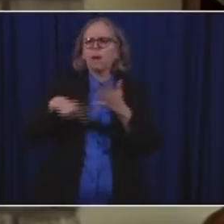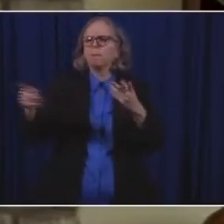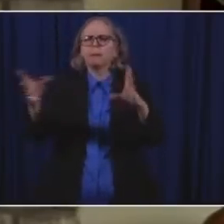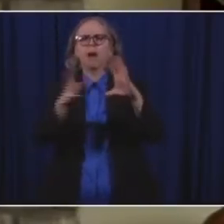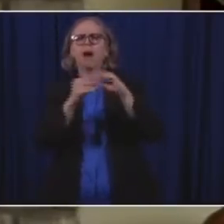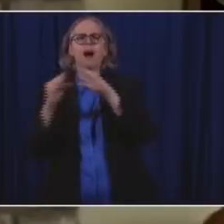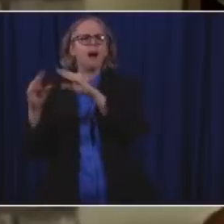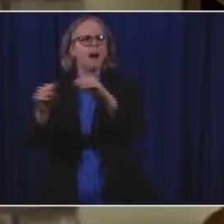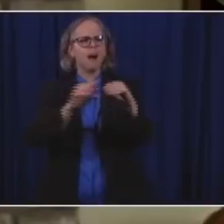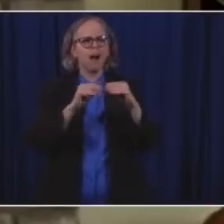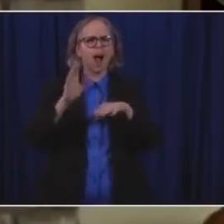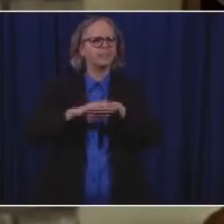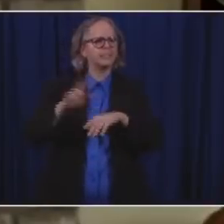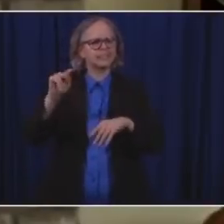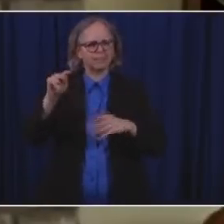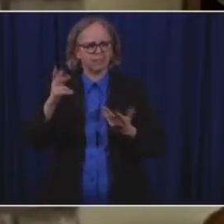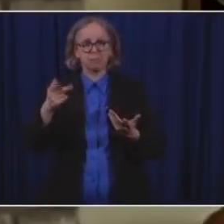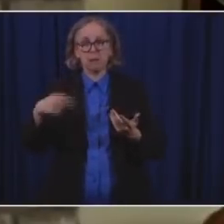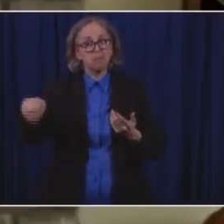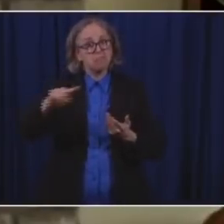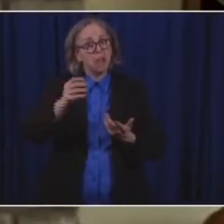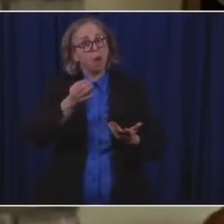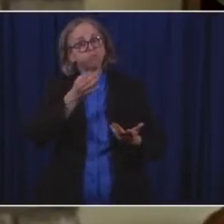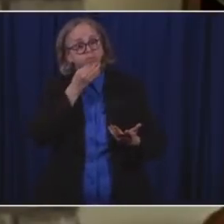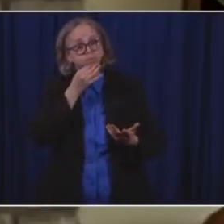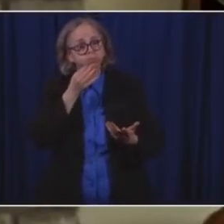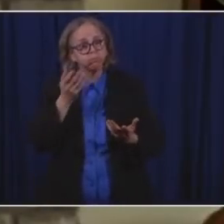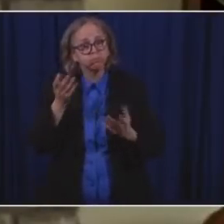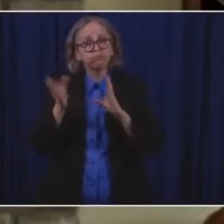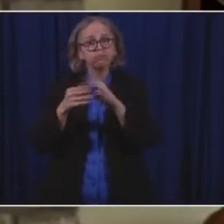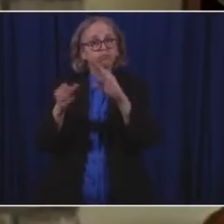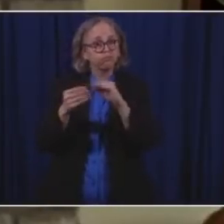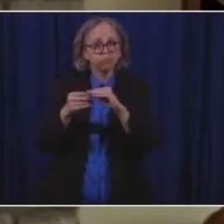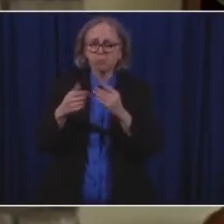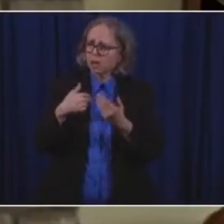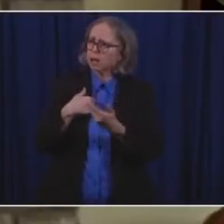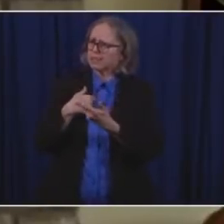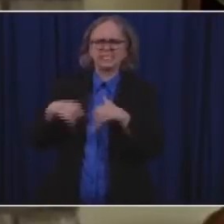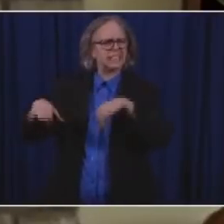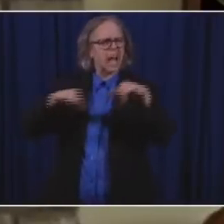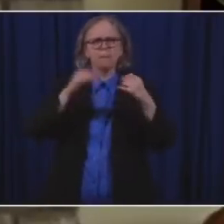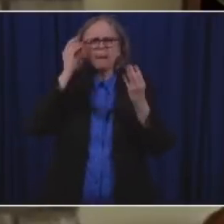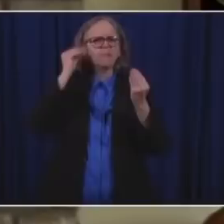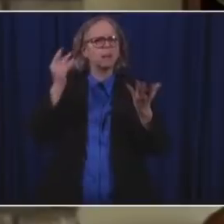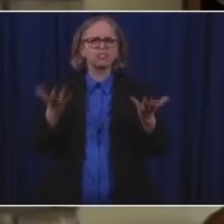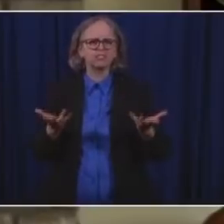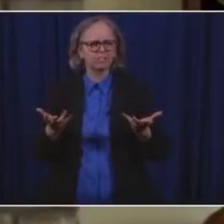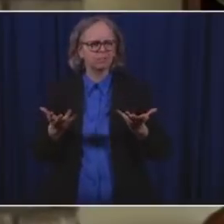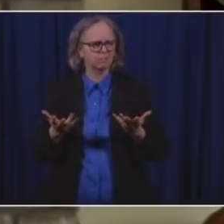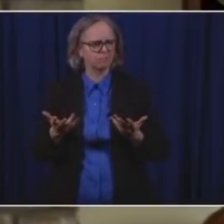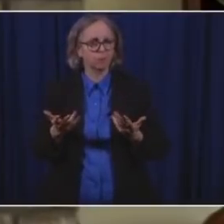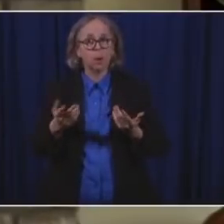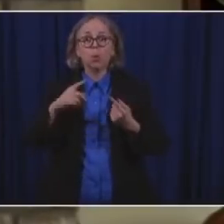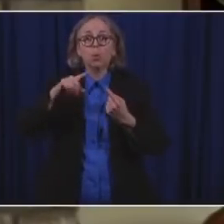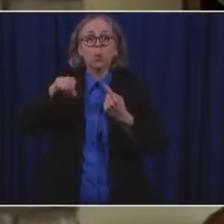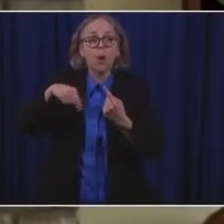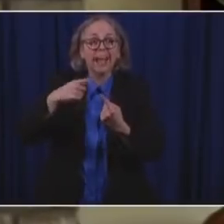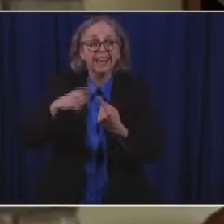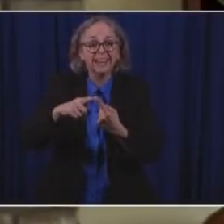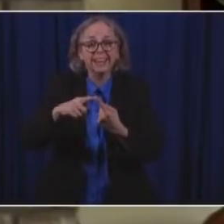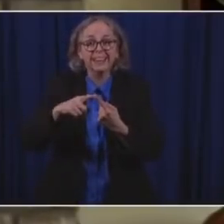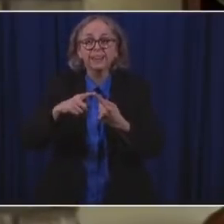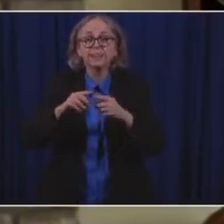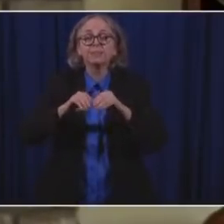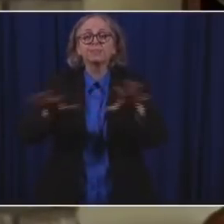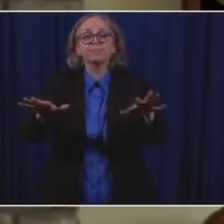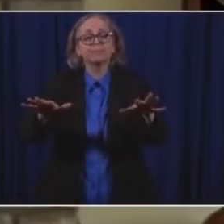who are experts are telling us about when they think that, this gets to the general